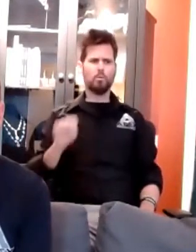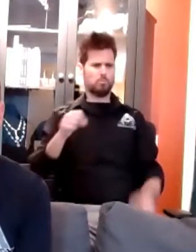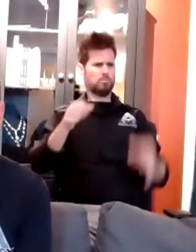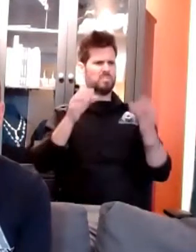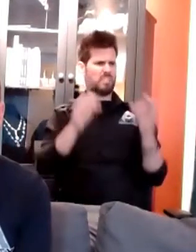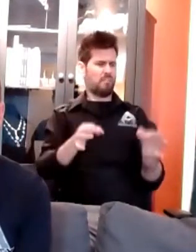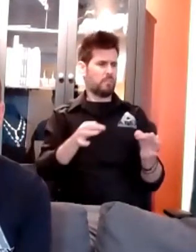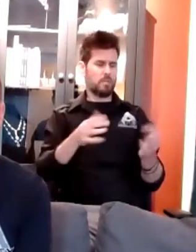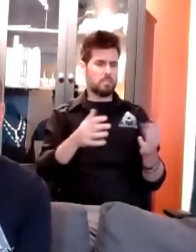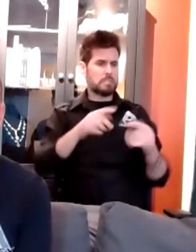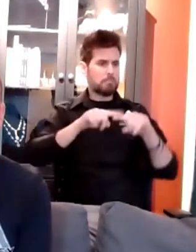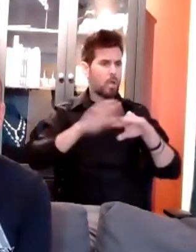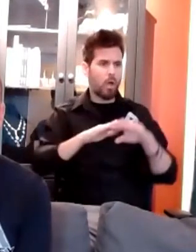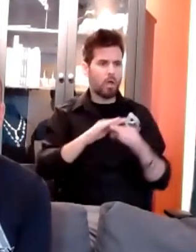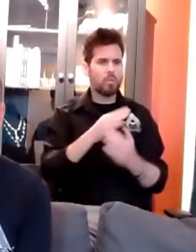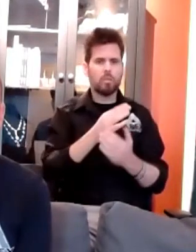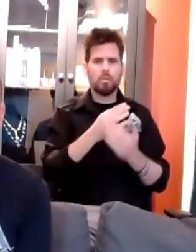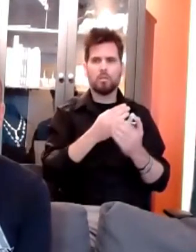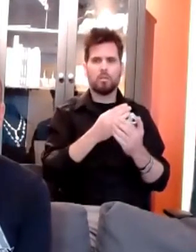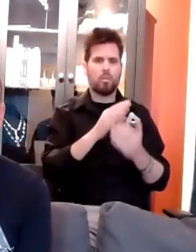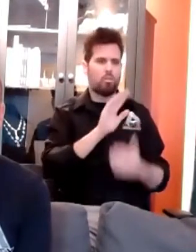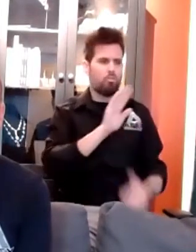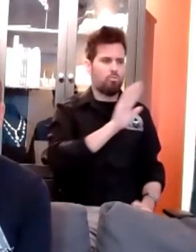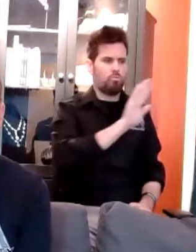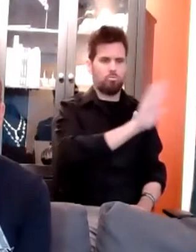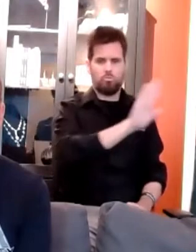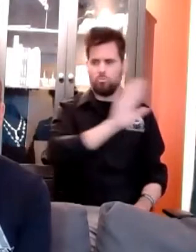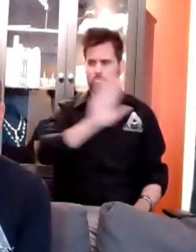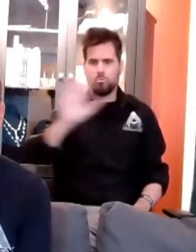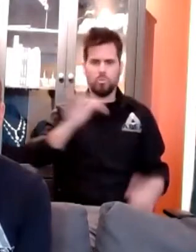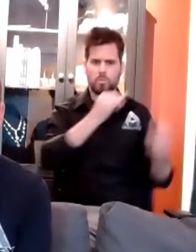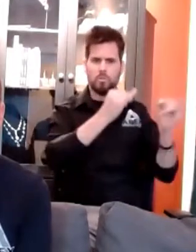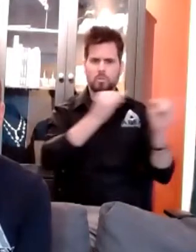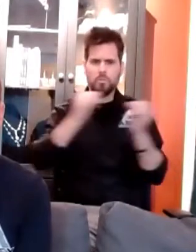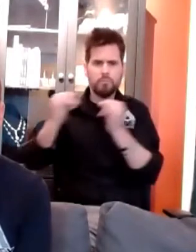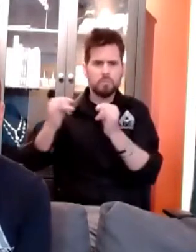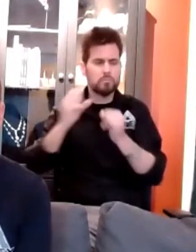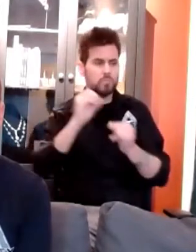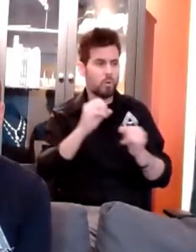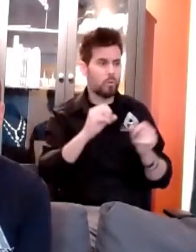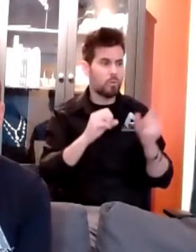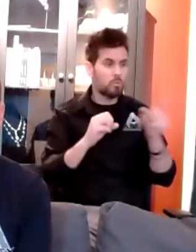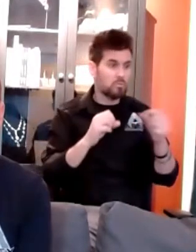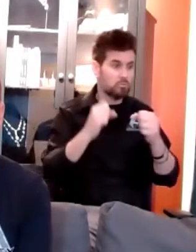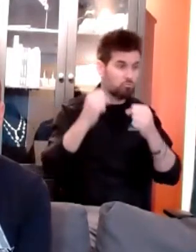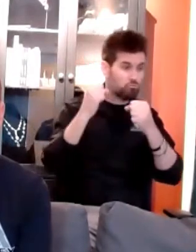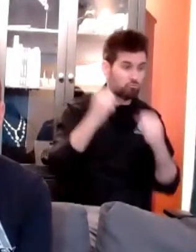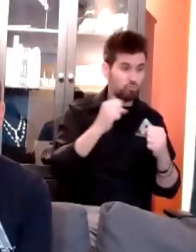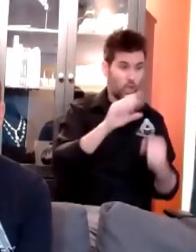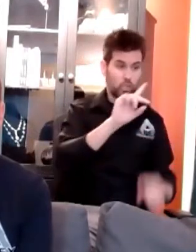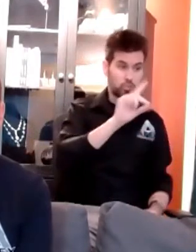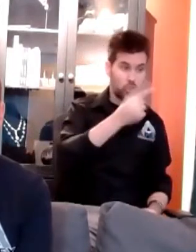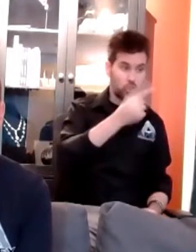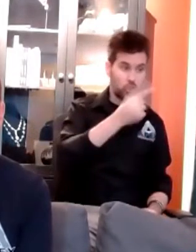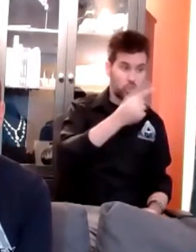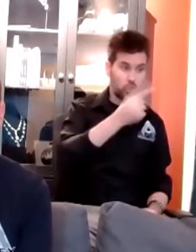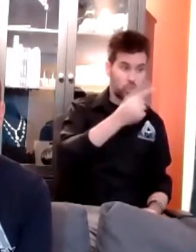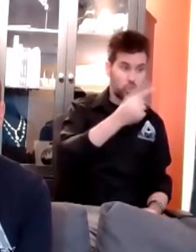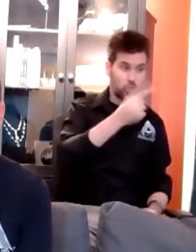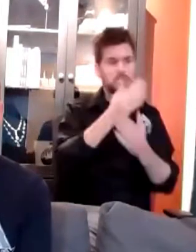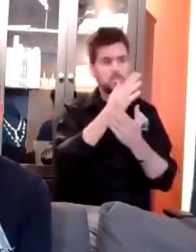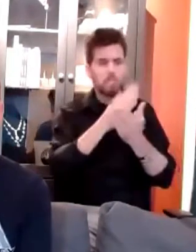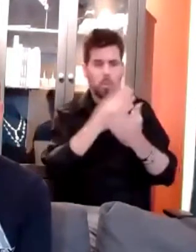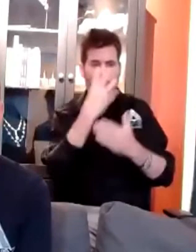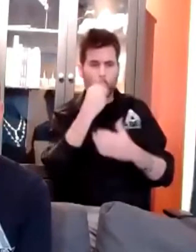to something that is going to be balanced for dog GI tract and digestion